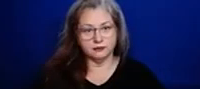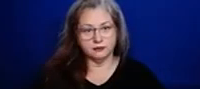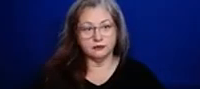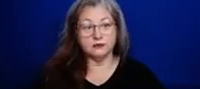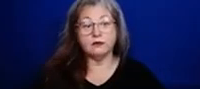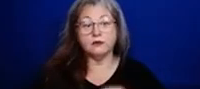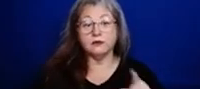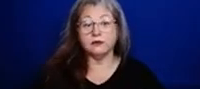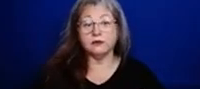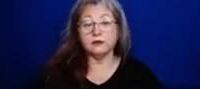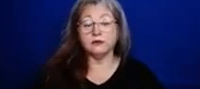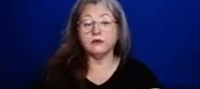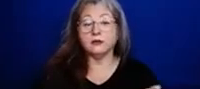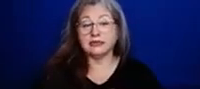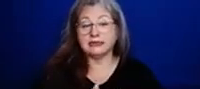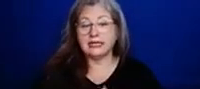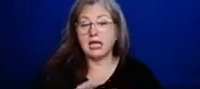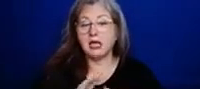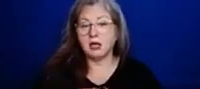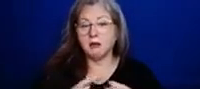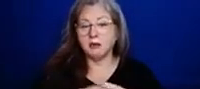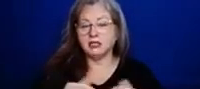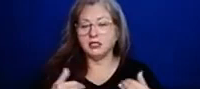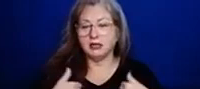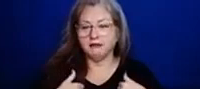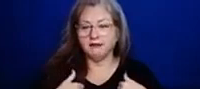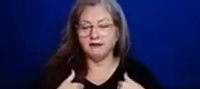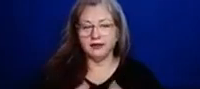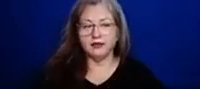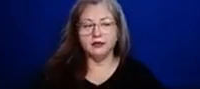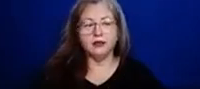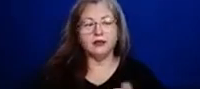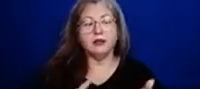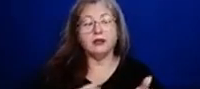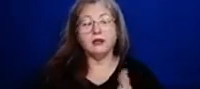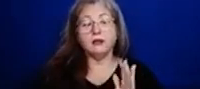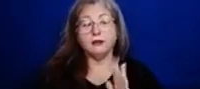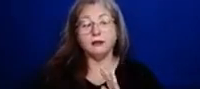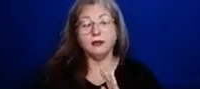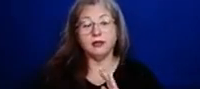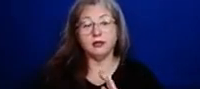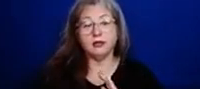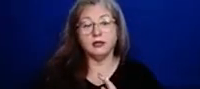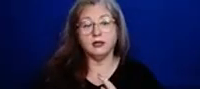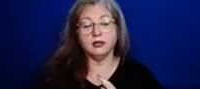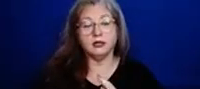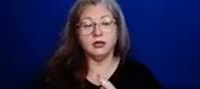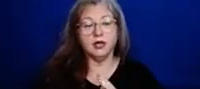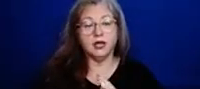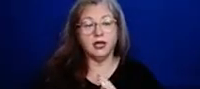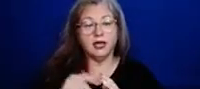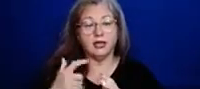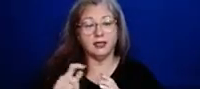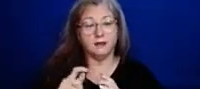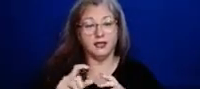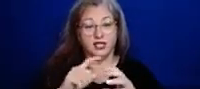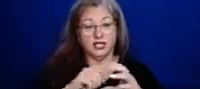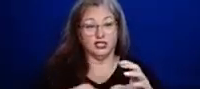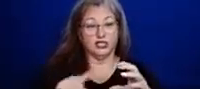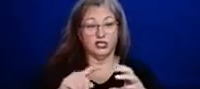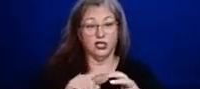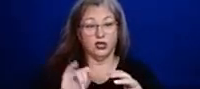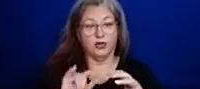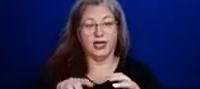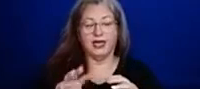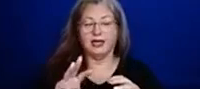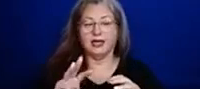This also has the same message, meaning that the main circle beings